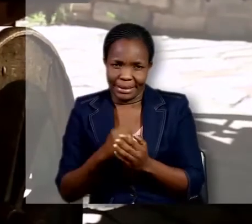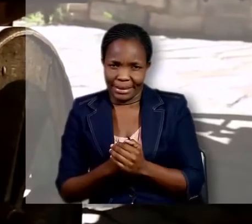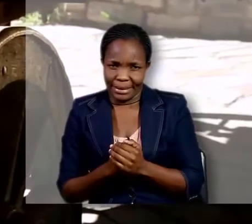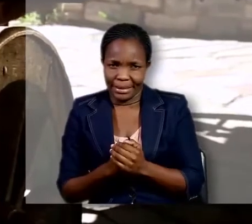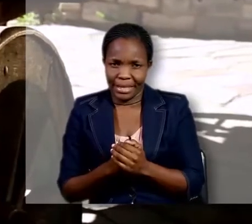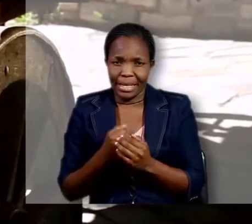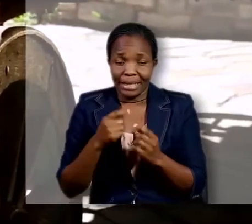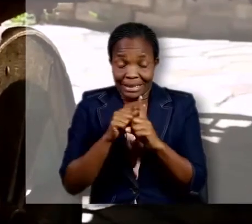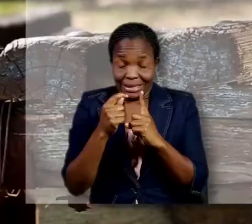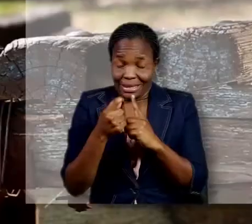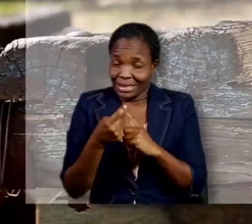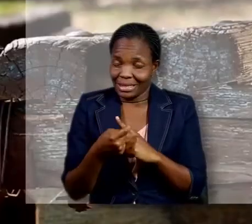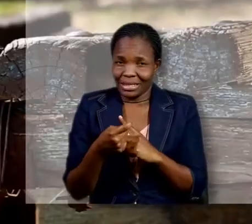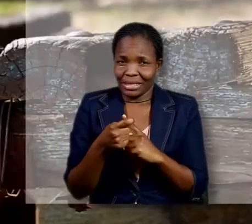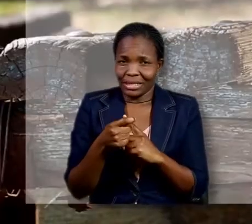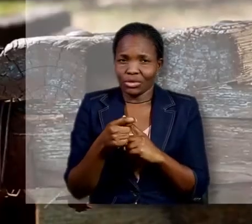build colonial power.